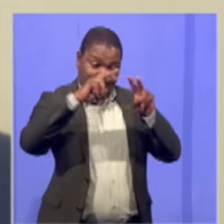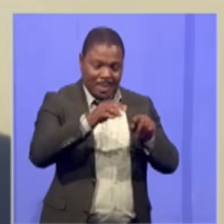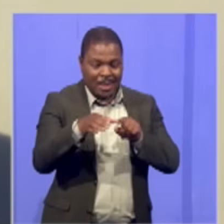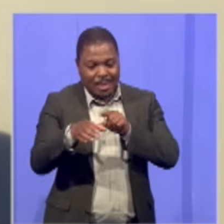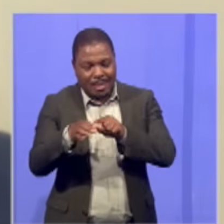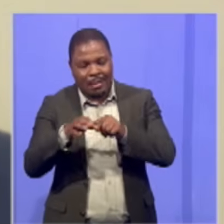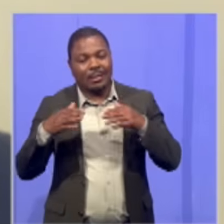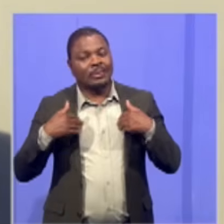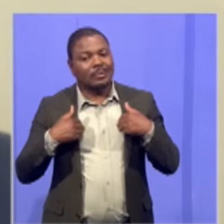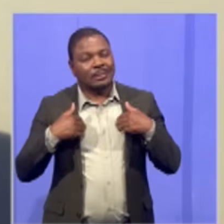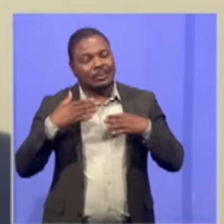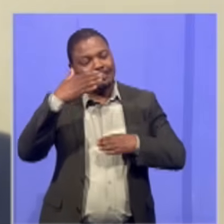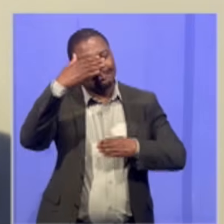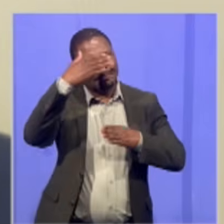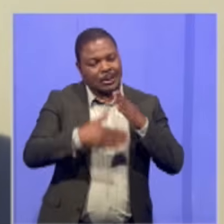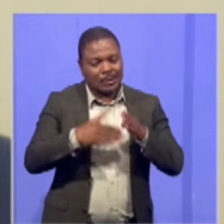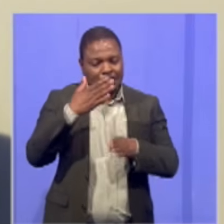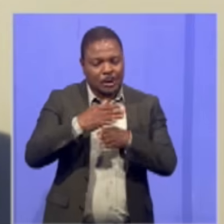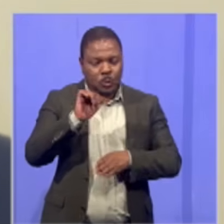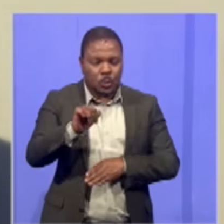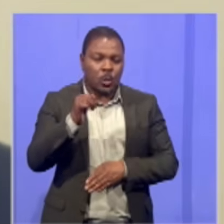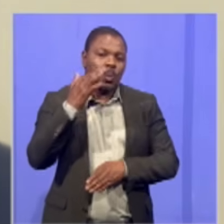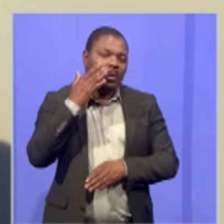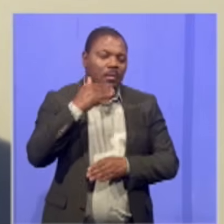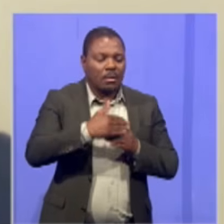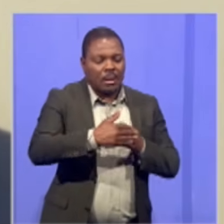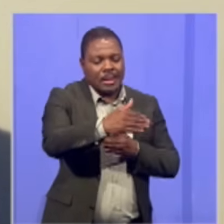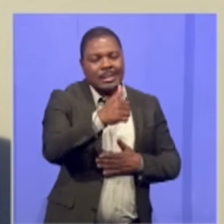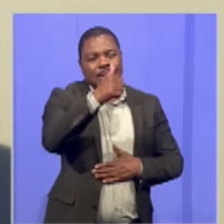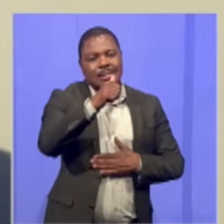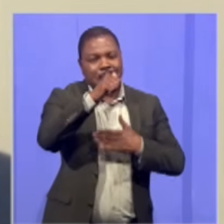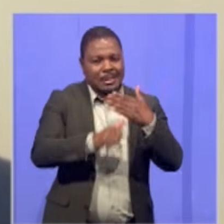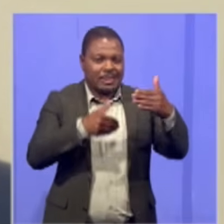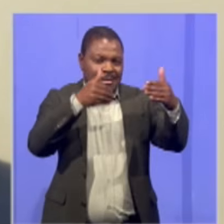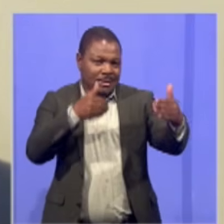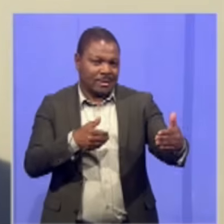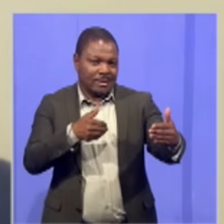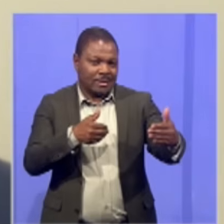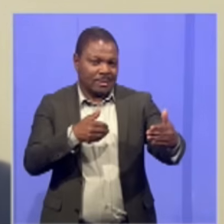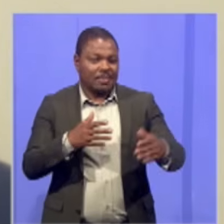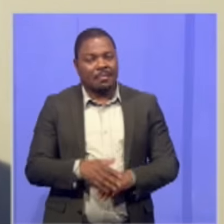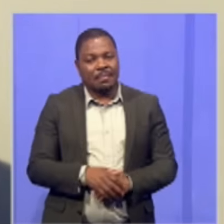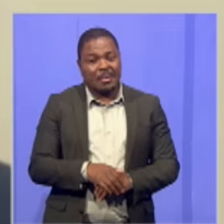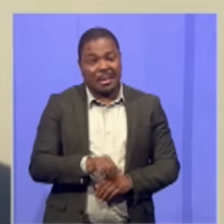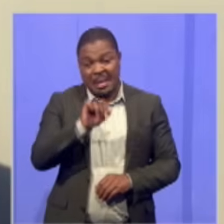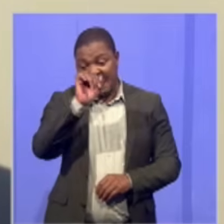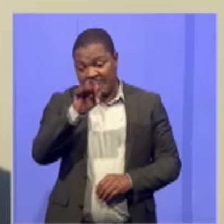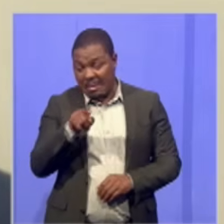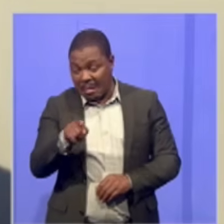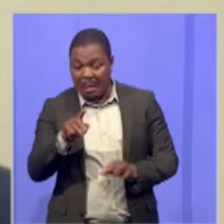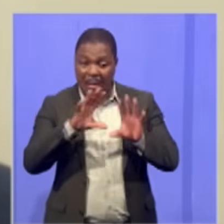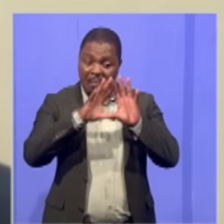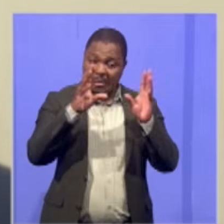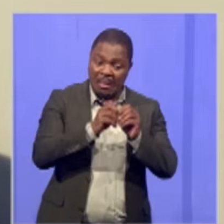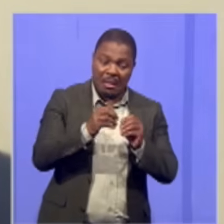tla qeta mosebetsi wa ona ka mora dikgwedi tse tsheletseng ha eba fela e le hore ba kgonne